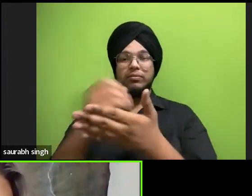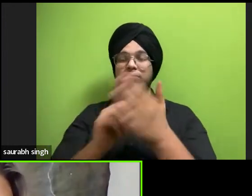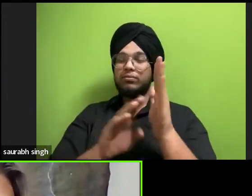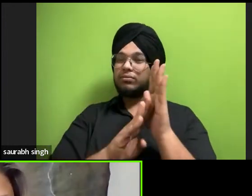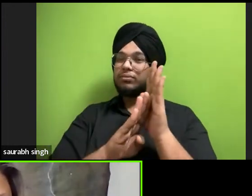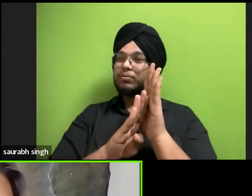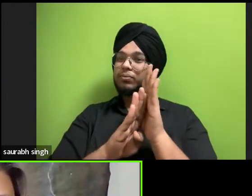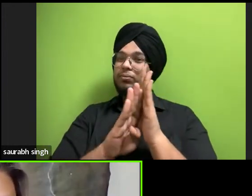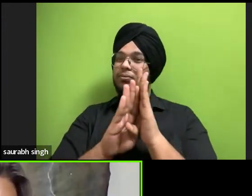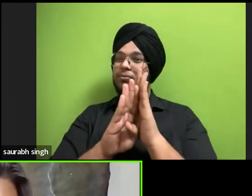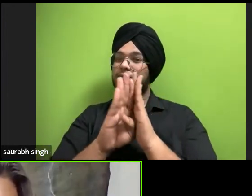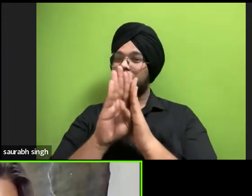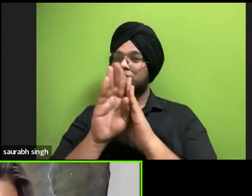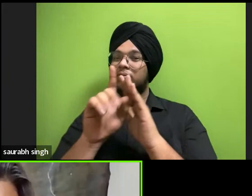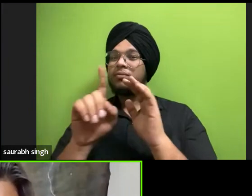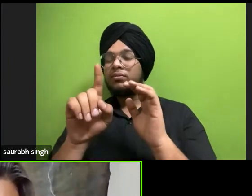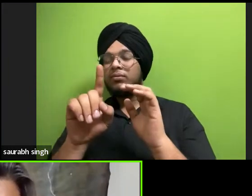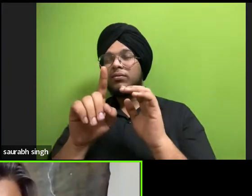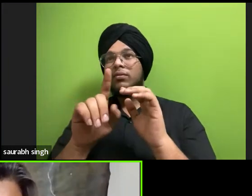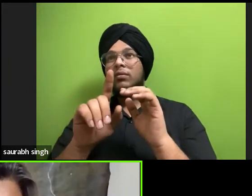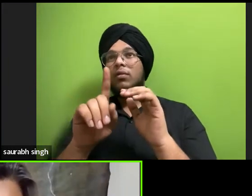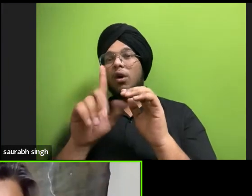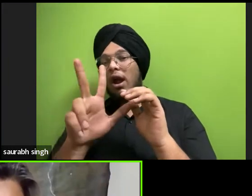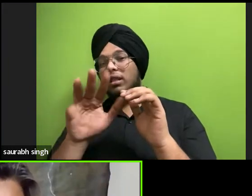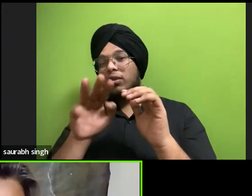over 8,500